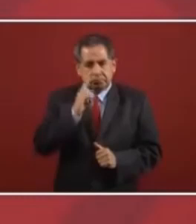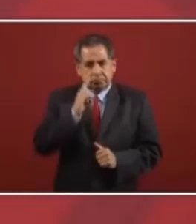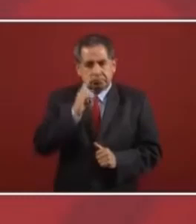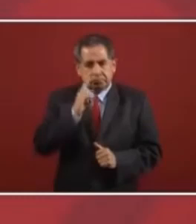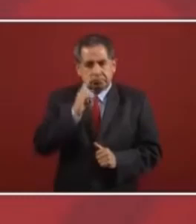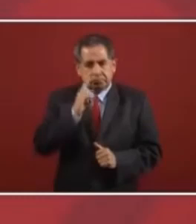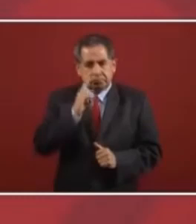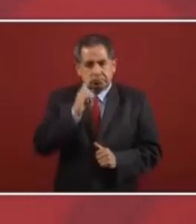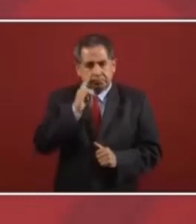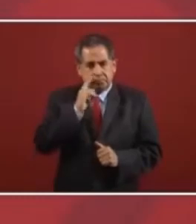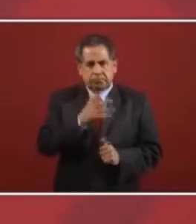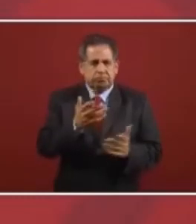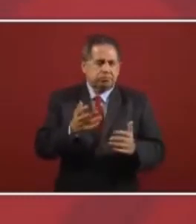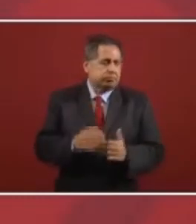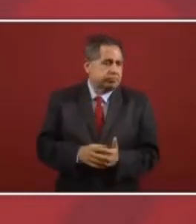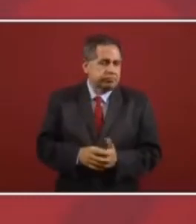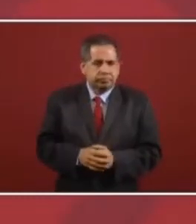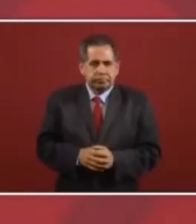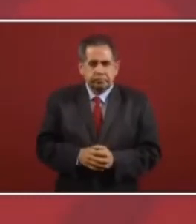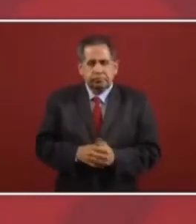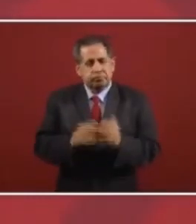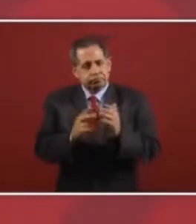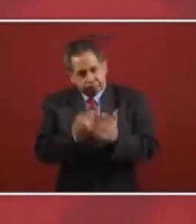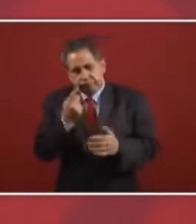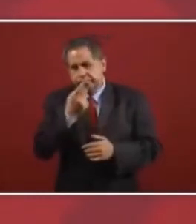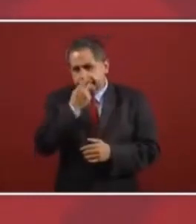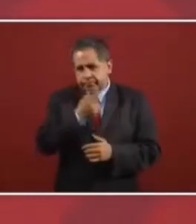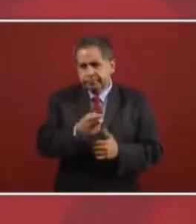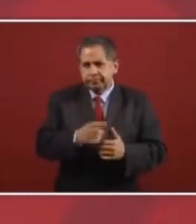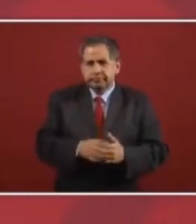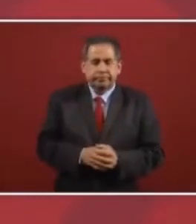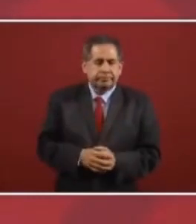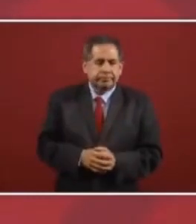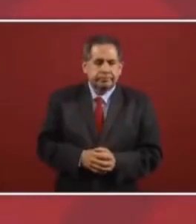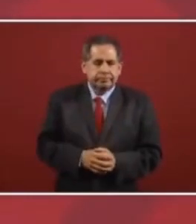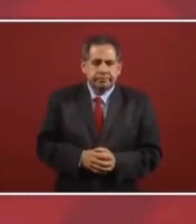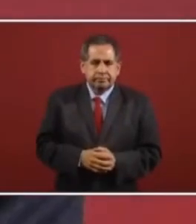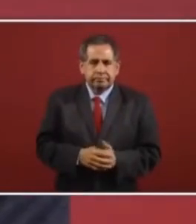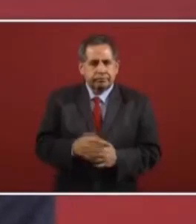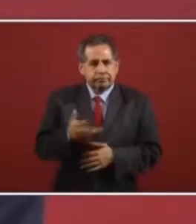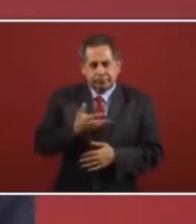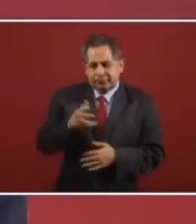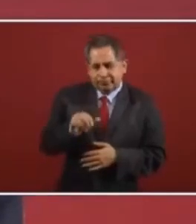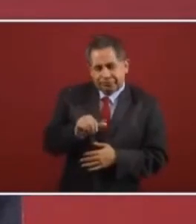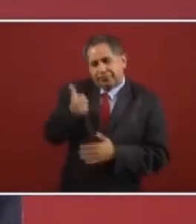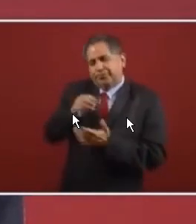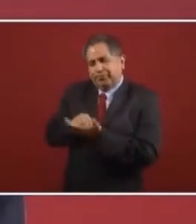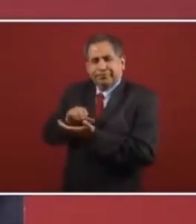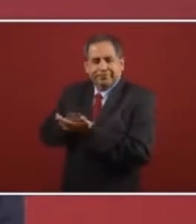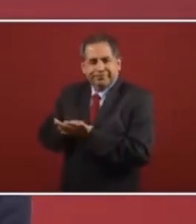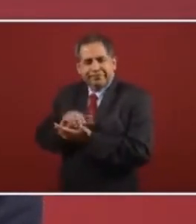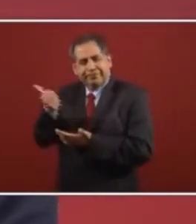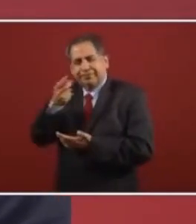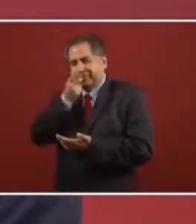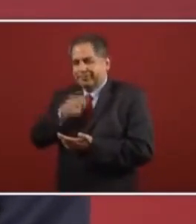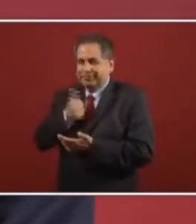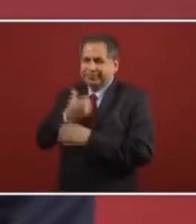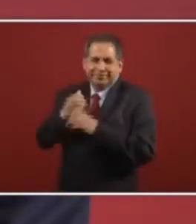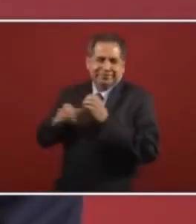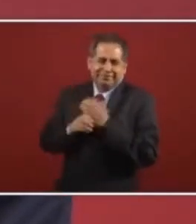This is very funny here. de nuevo, I have to say it again. tengo otros datos. I have other data,